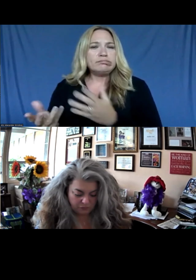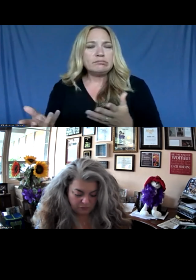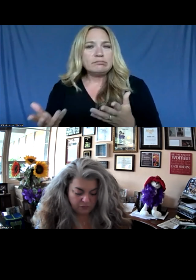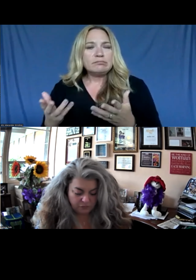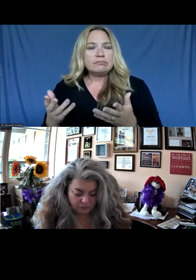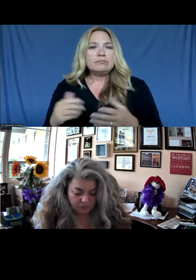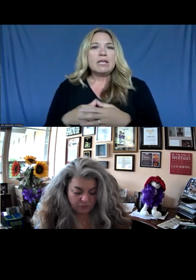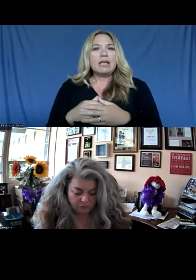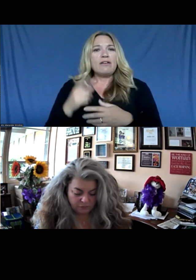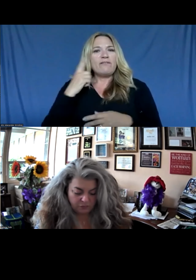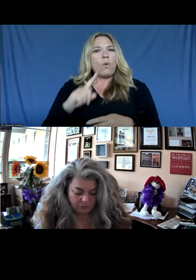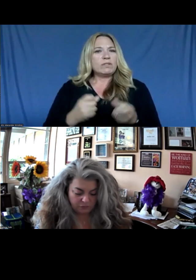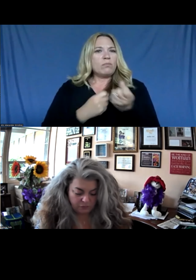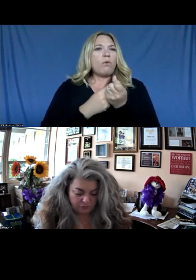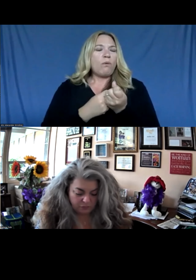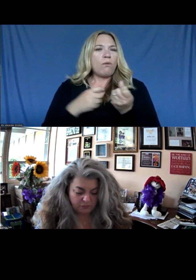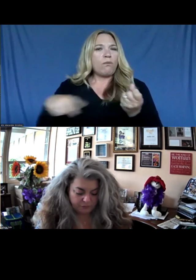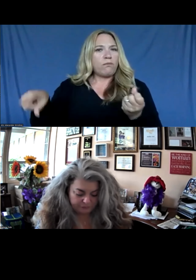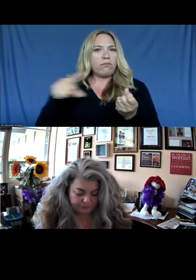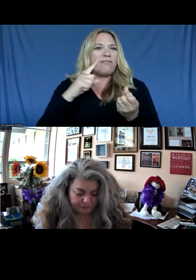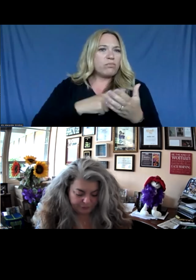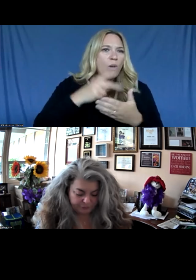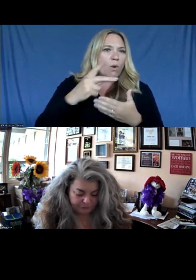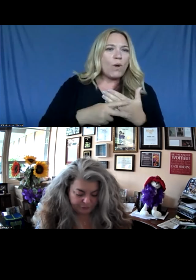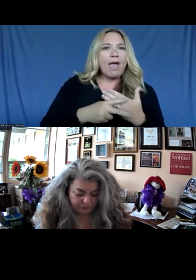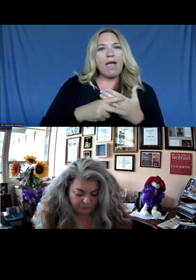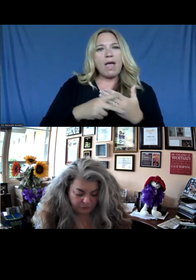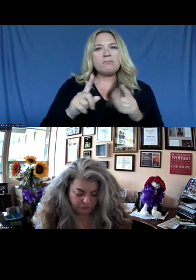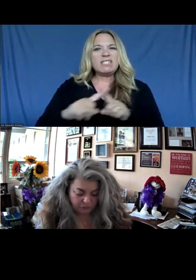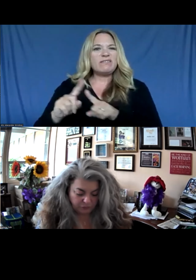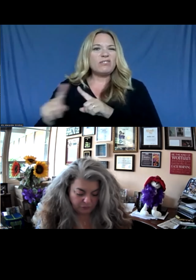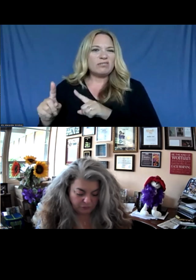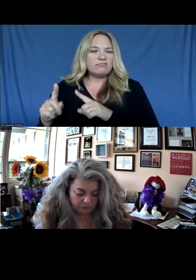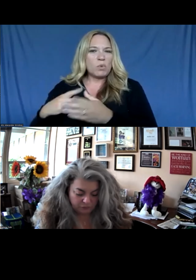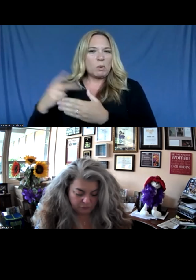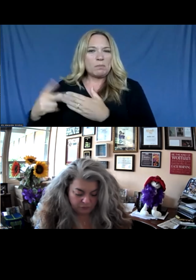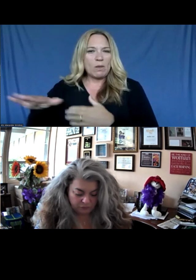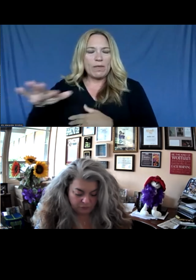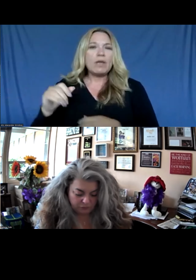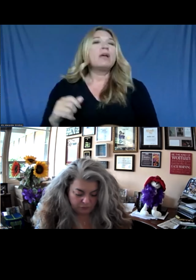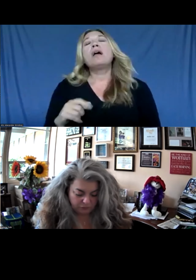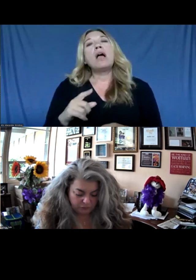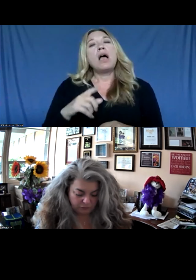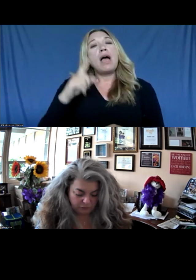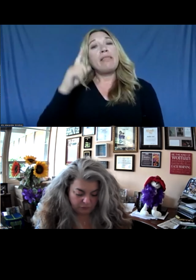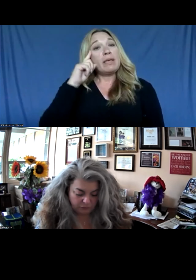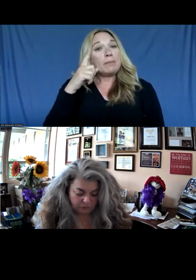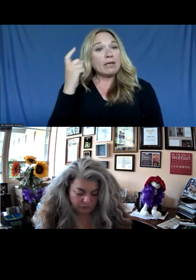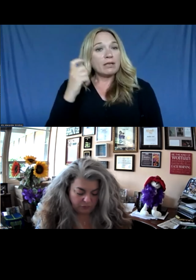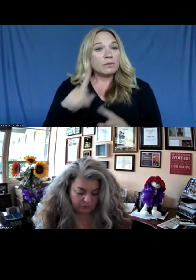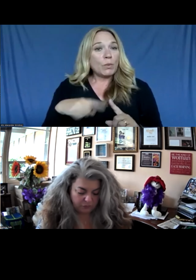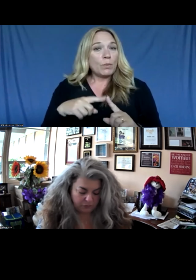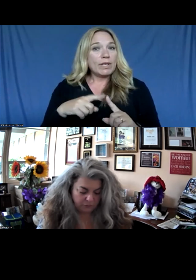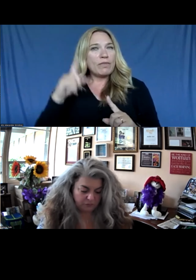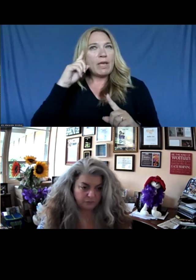and supports programs and initiatives. I think it's really because, when you think about